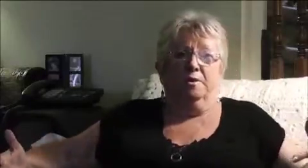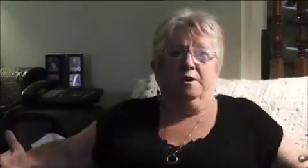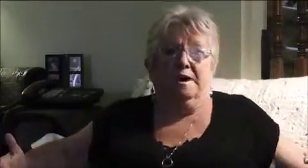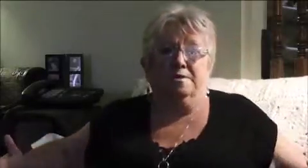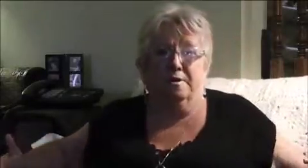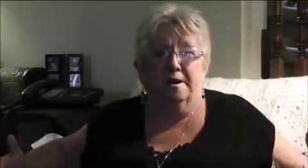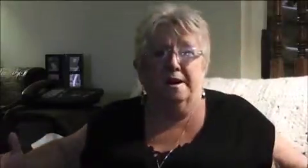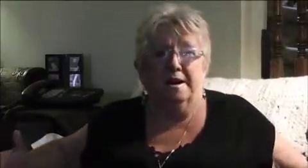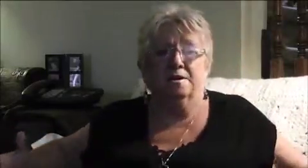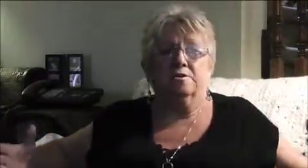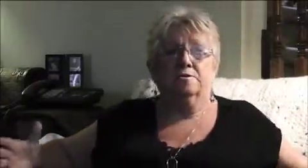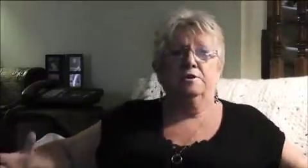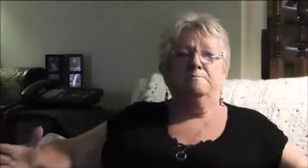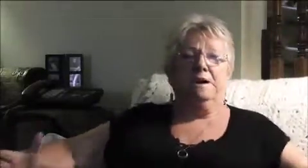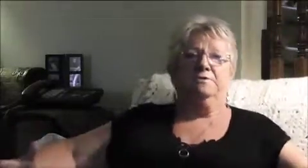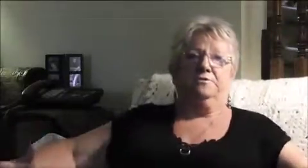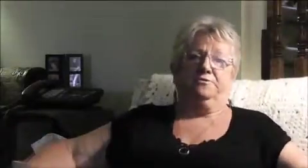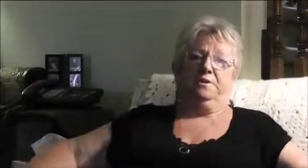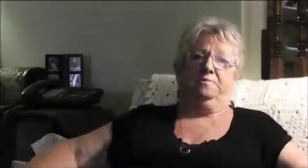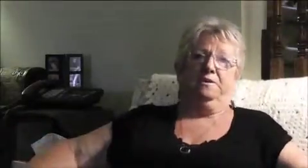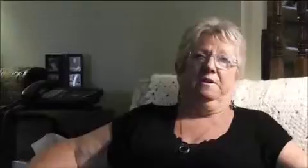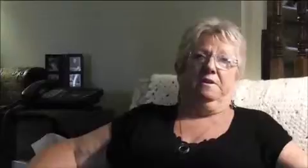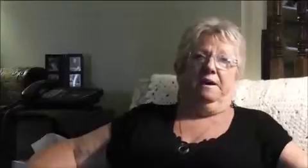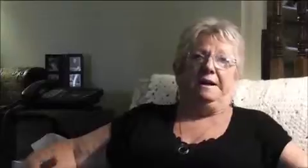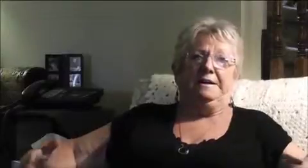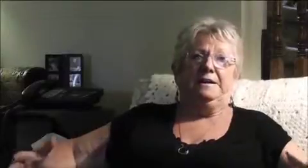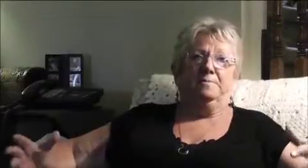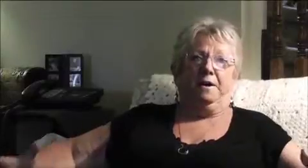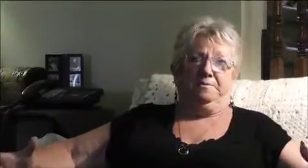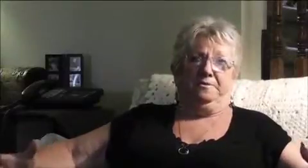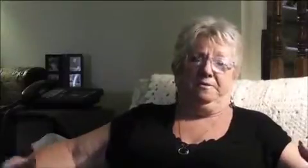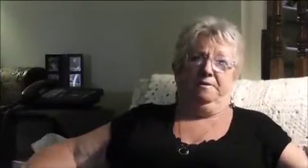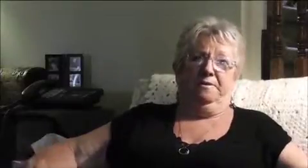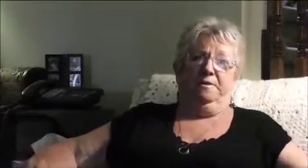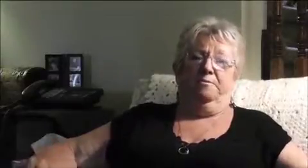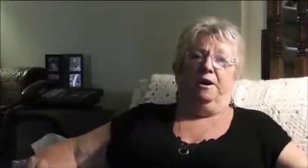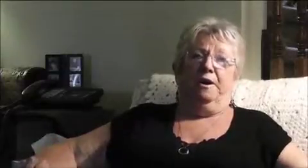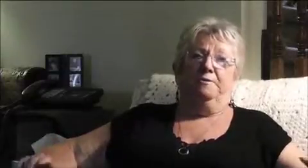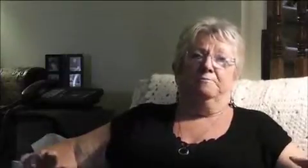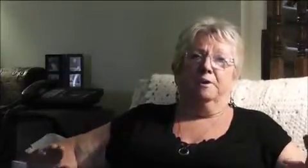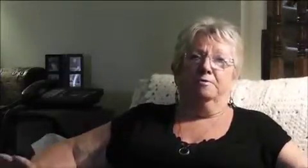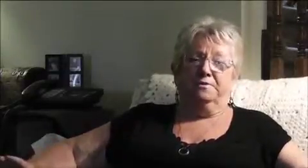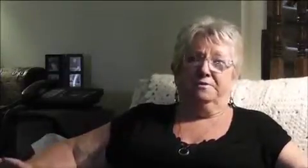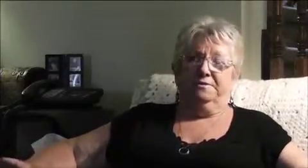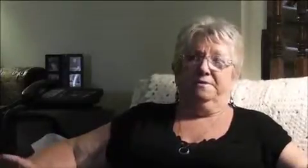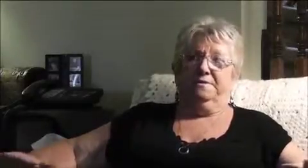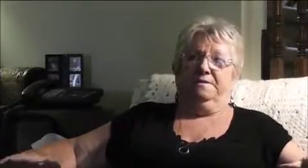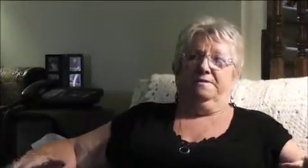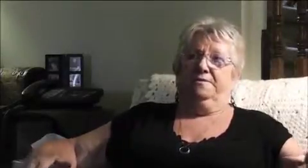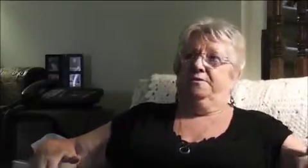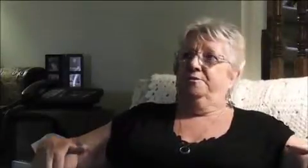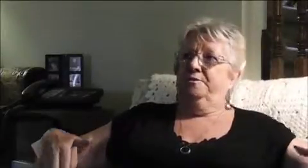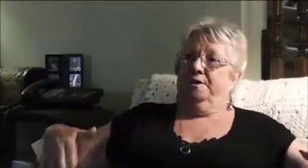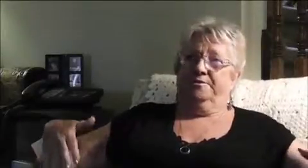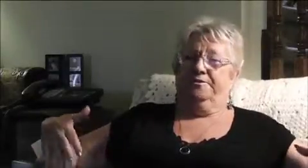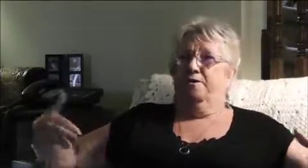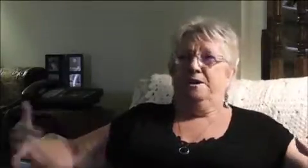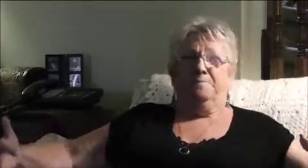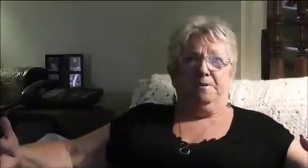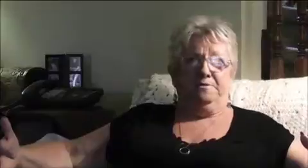point where I thought I had a good manuscript, I needed a publisher. Well, I wrote